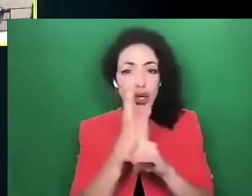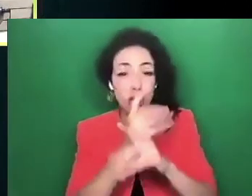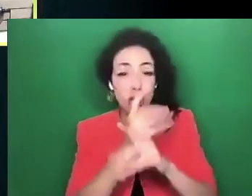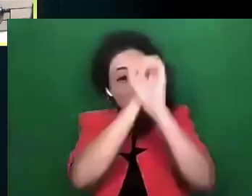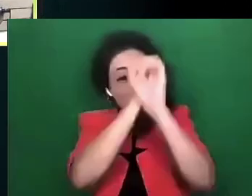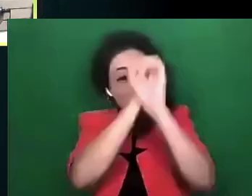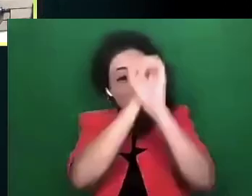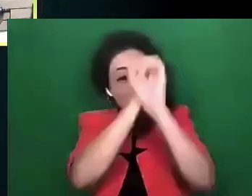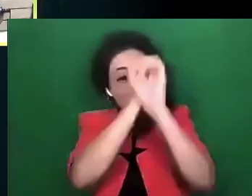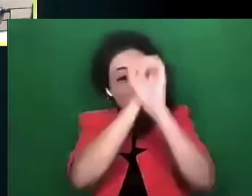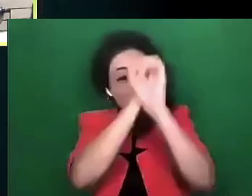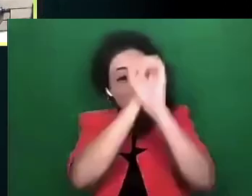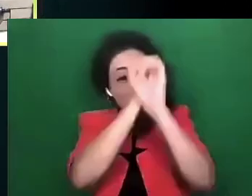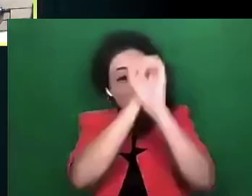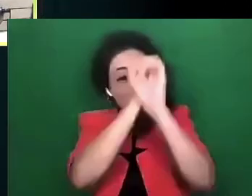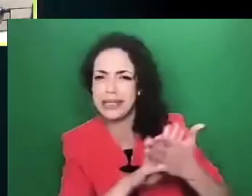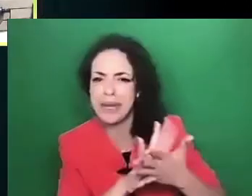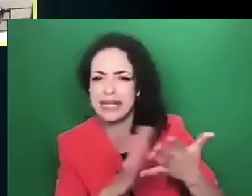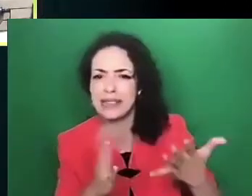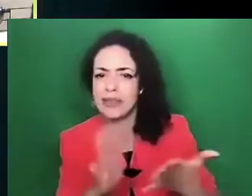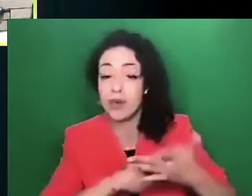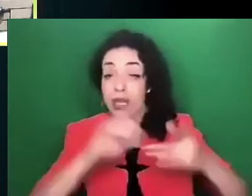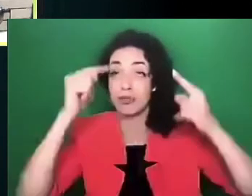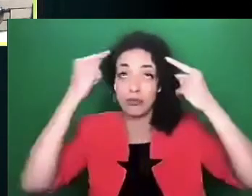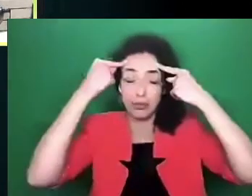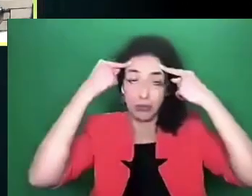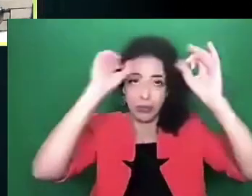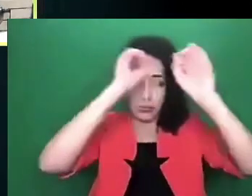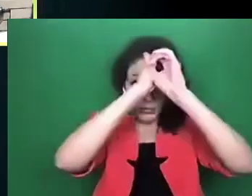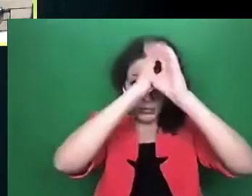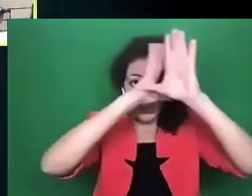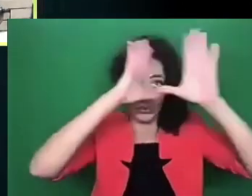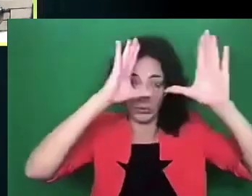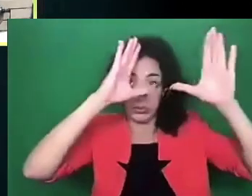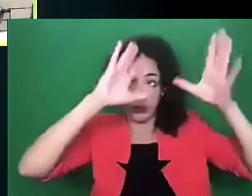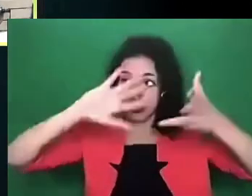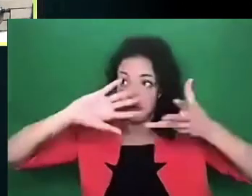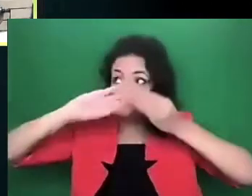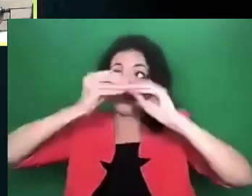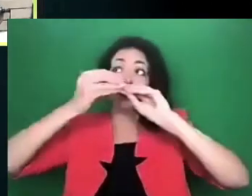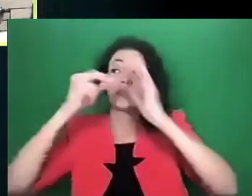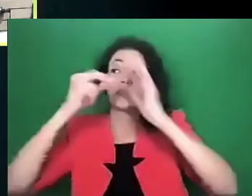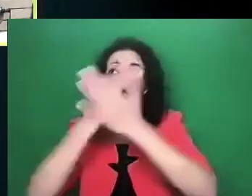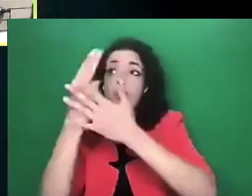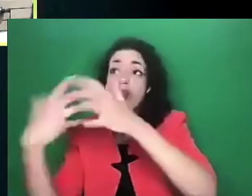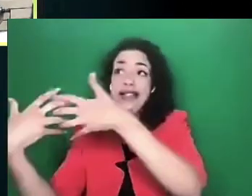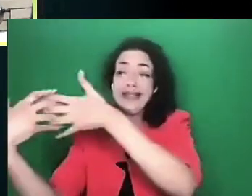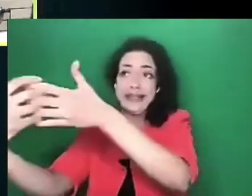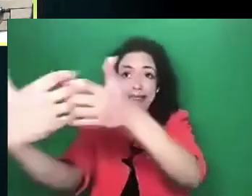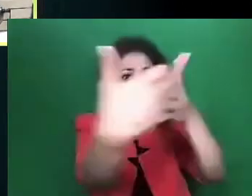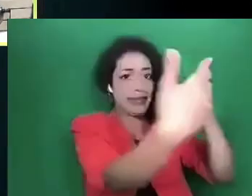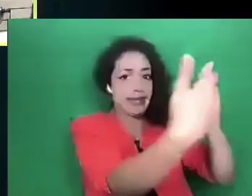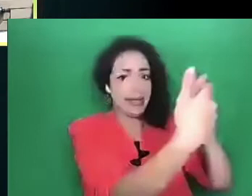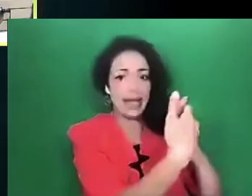having a concept that you can then create the art around and engage with what's around you. So I did that with looking at the Ark of